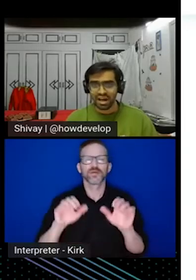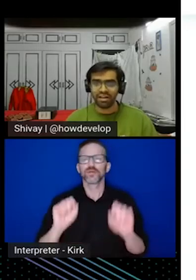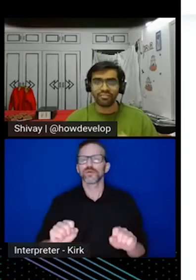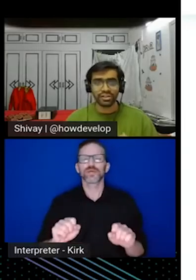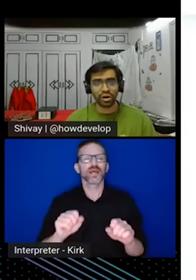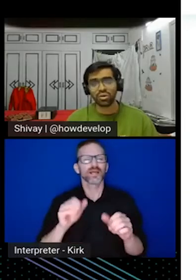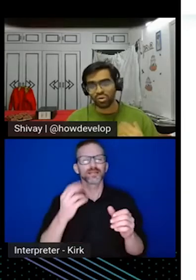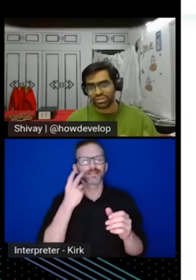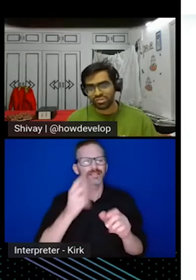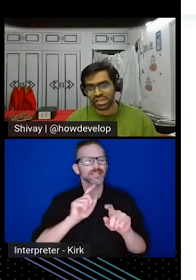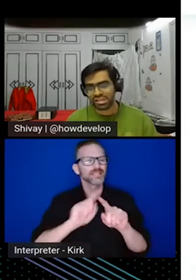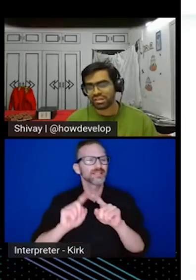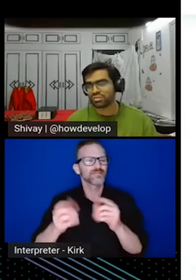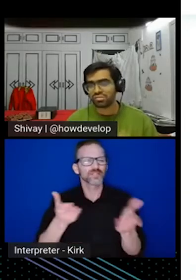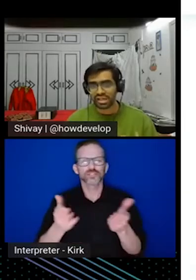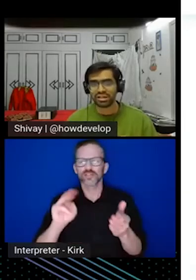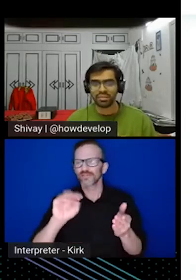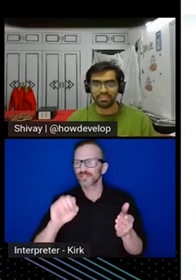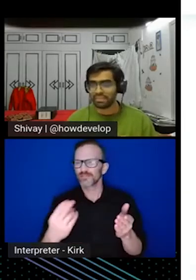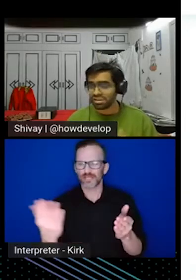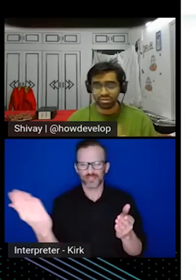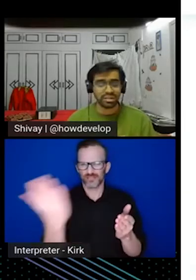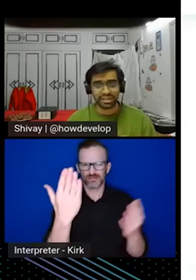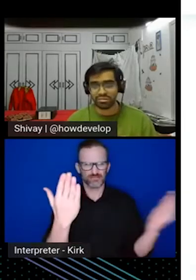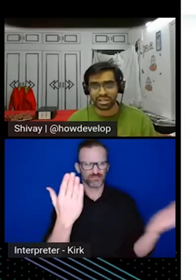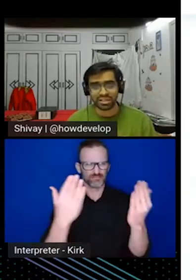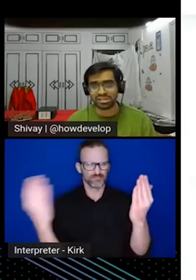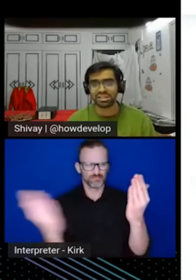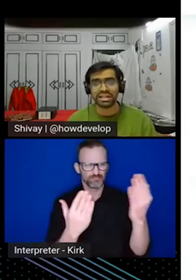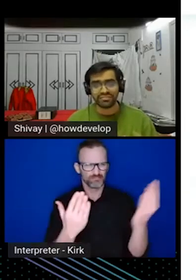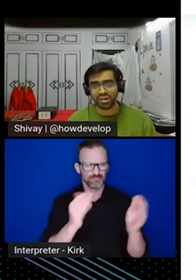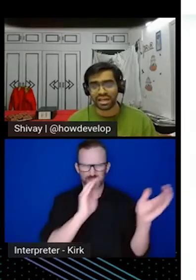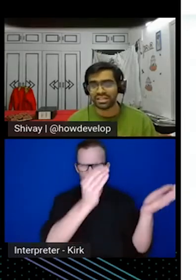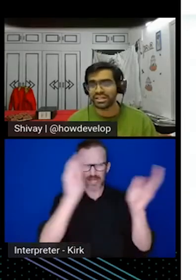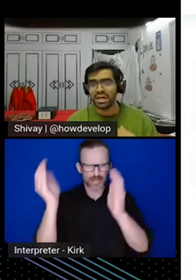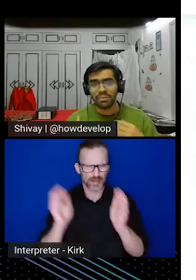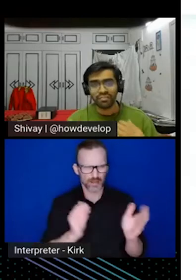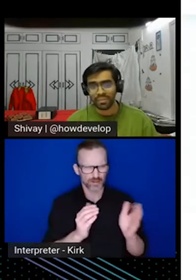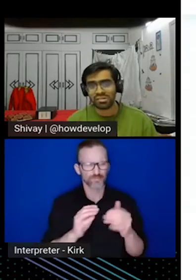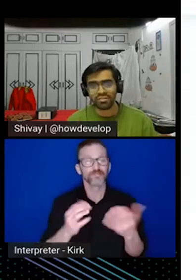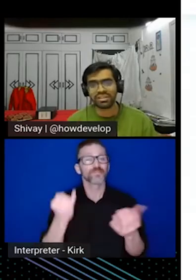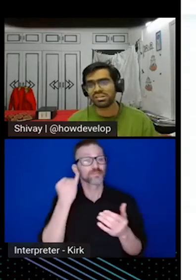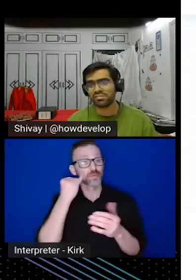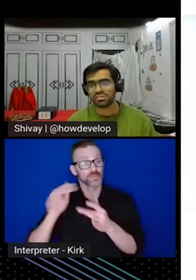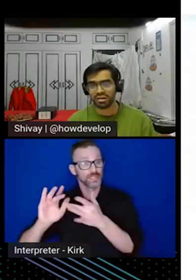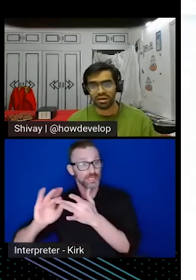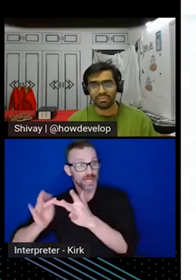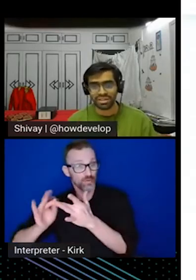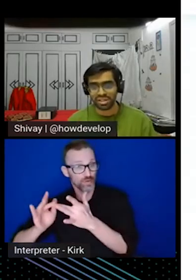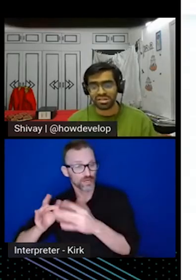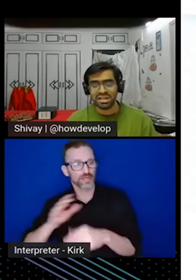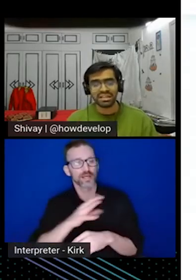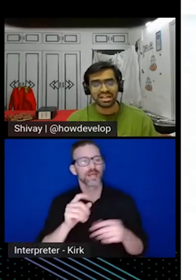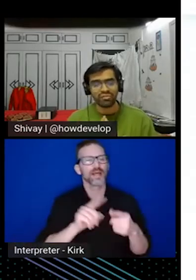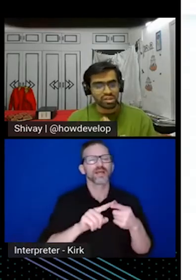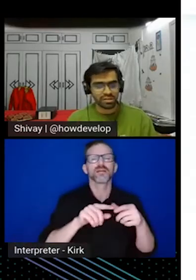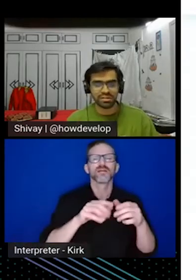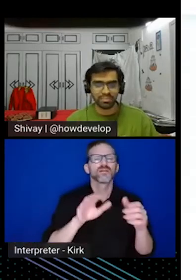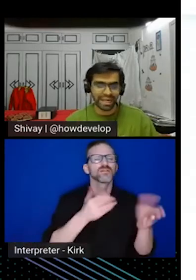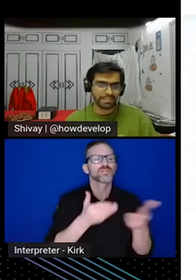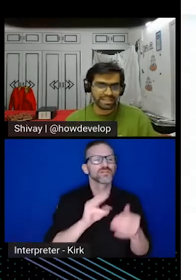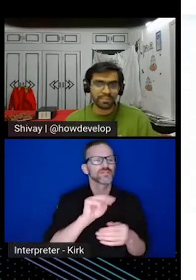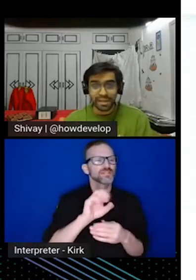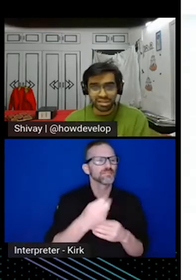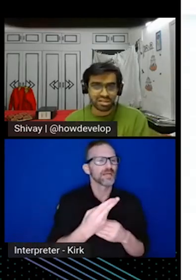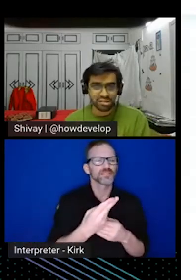well, for your own use case, to check based on, let's say, the network and the performance of these service meshes, that which